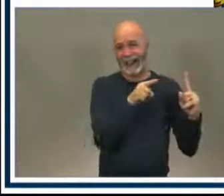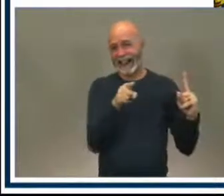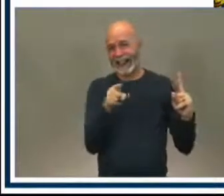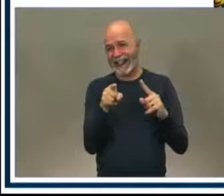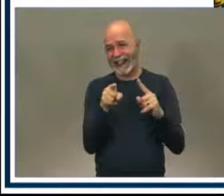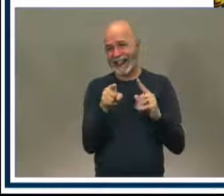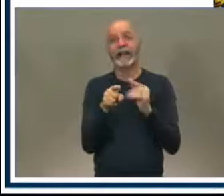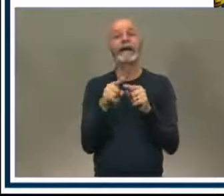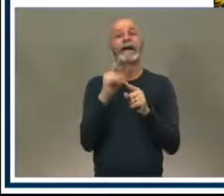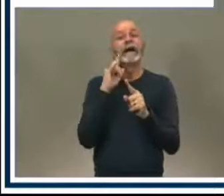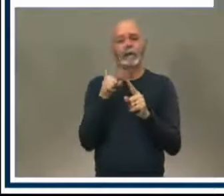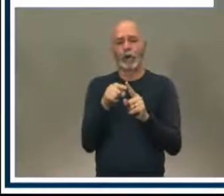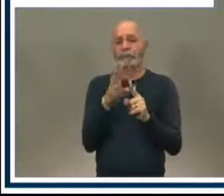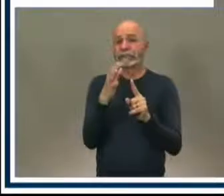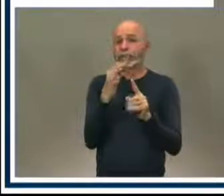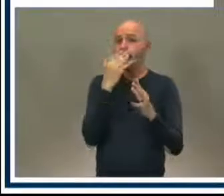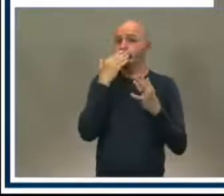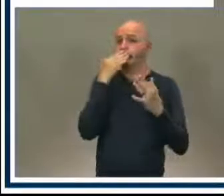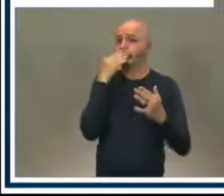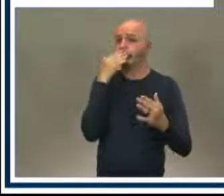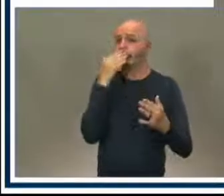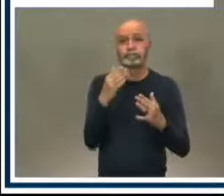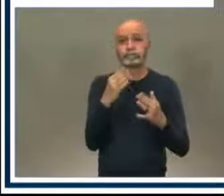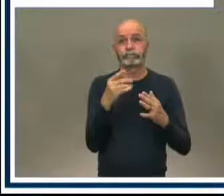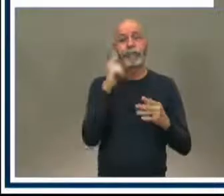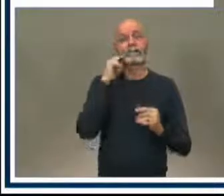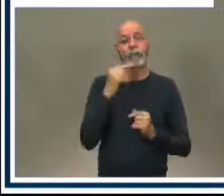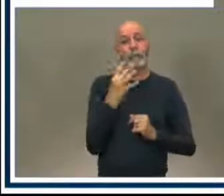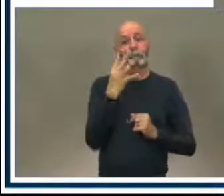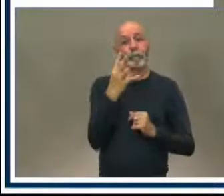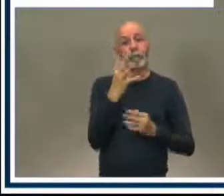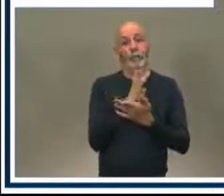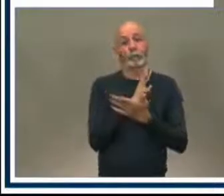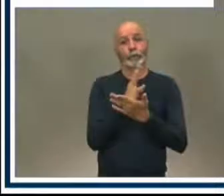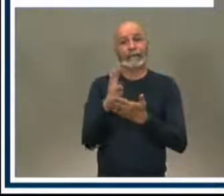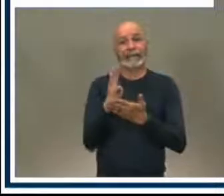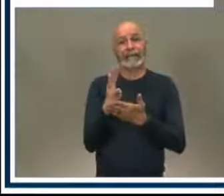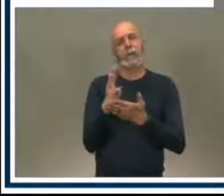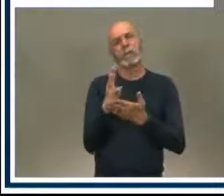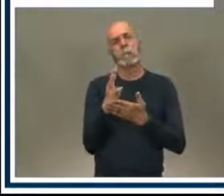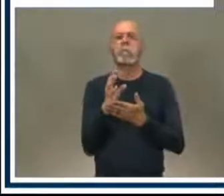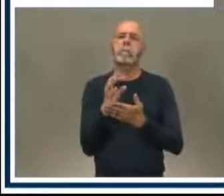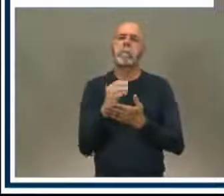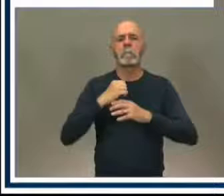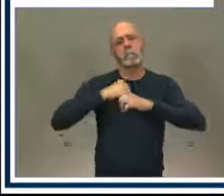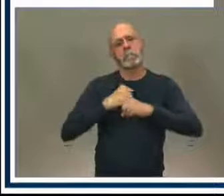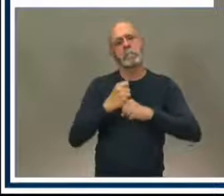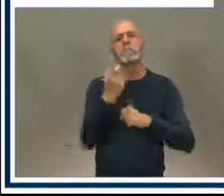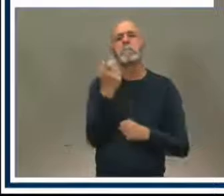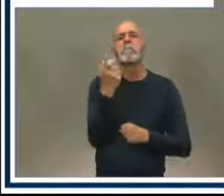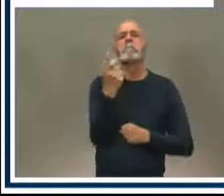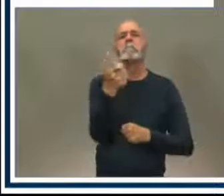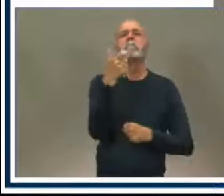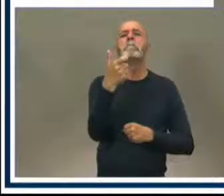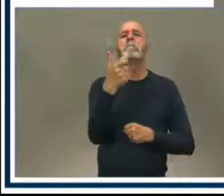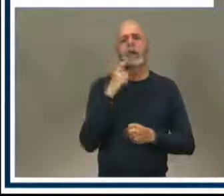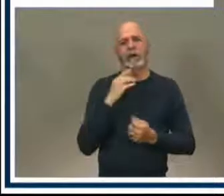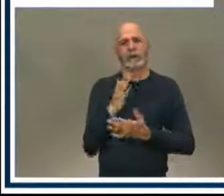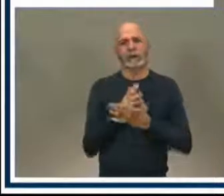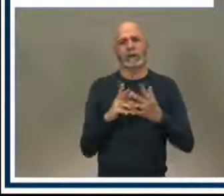weeks doesn't give you very good protection. And there may be reasons why some people may want to or need to get